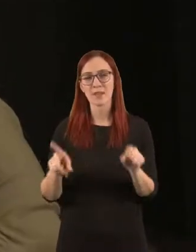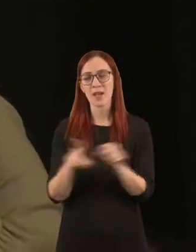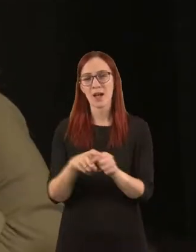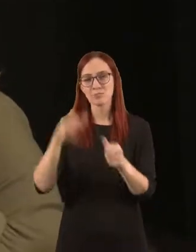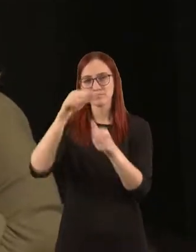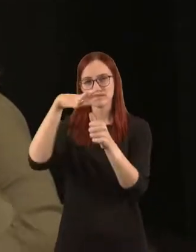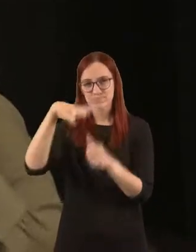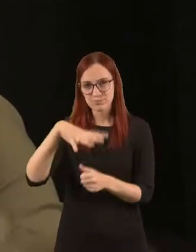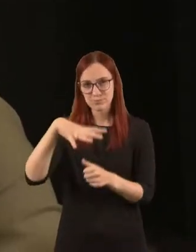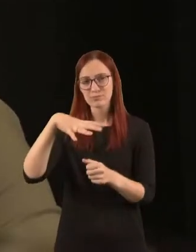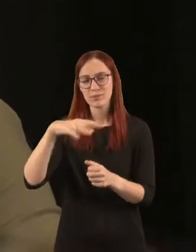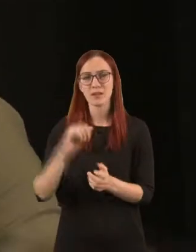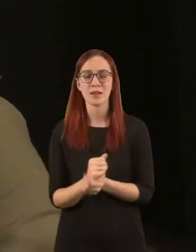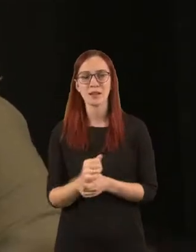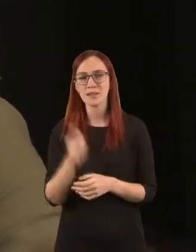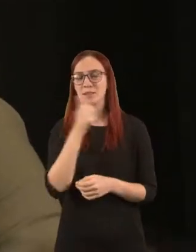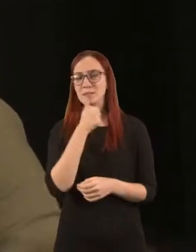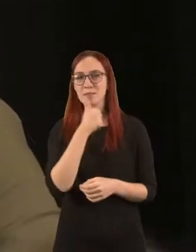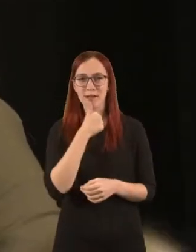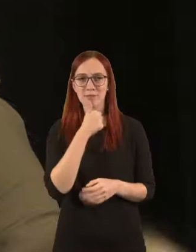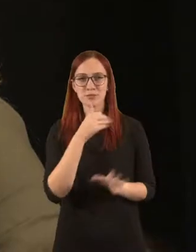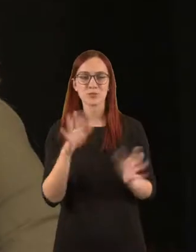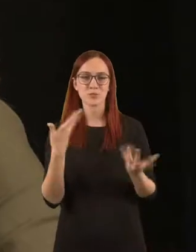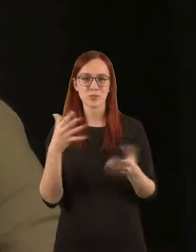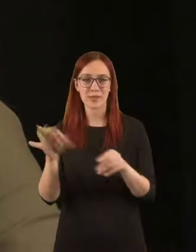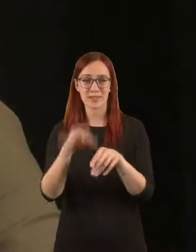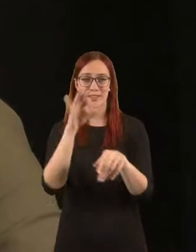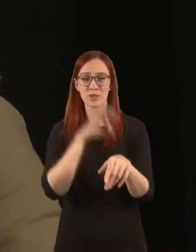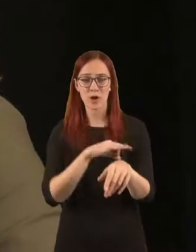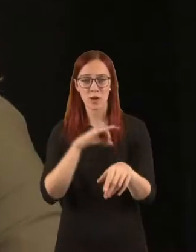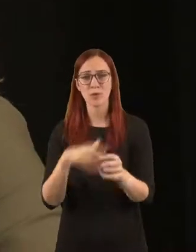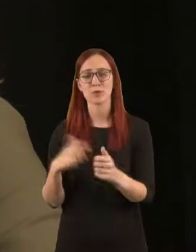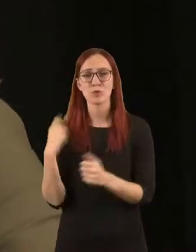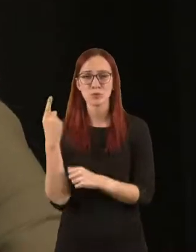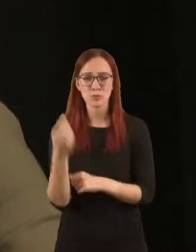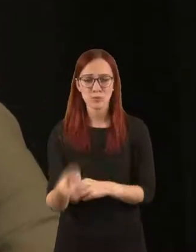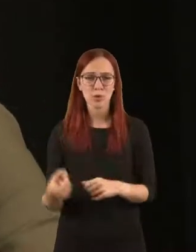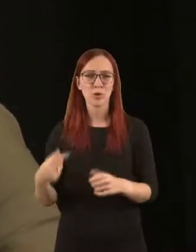develop the network of sustainable mobility